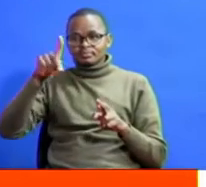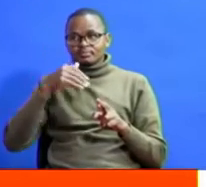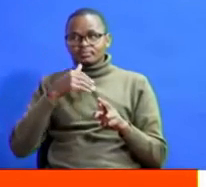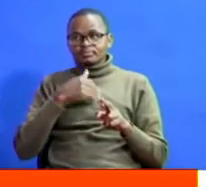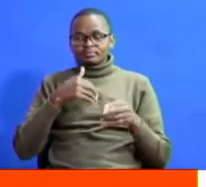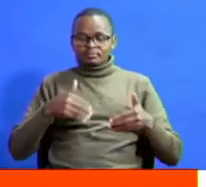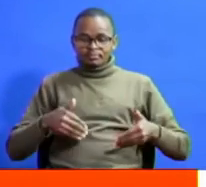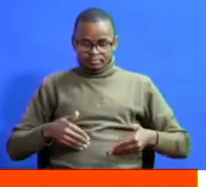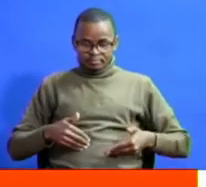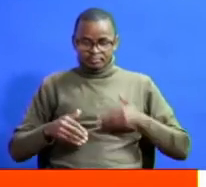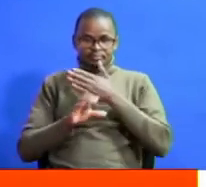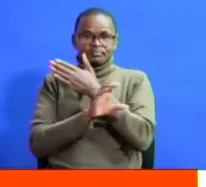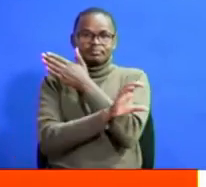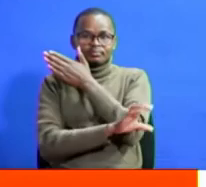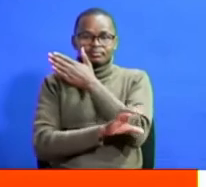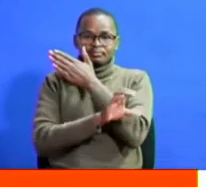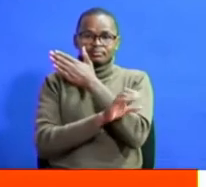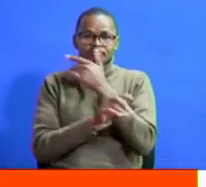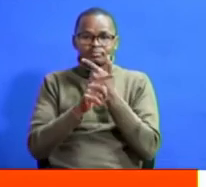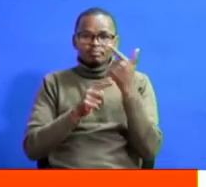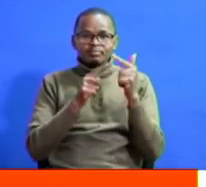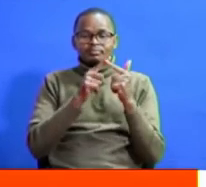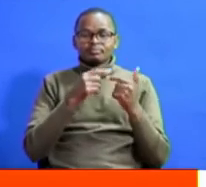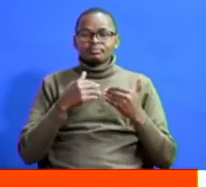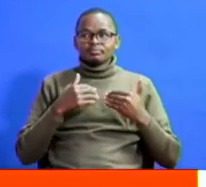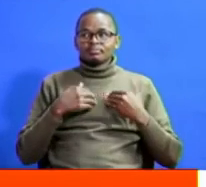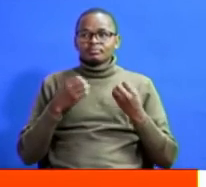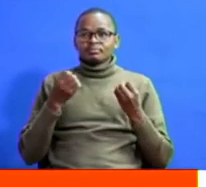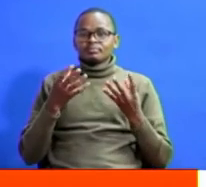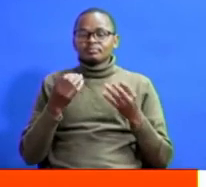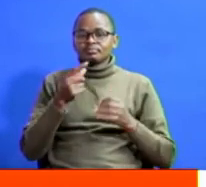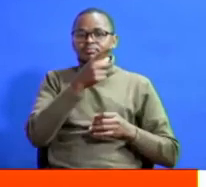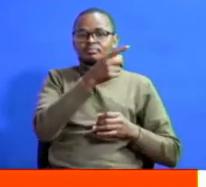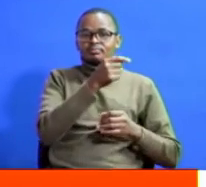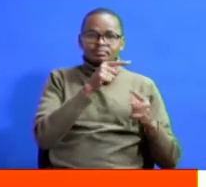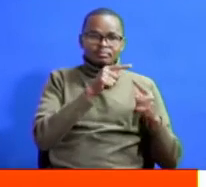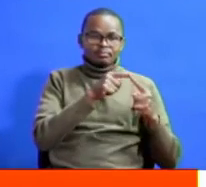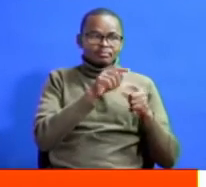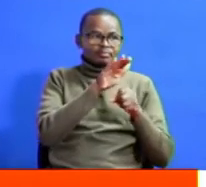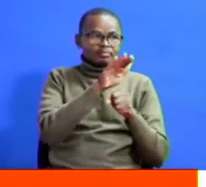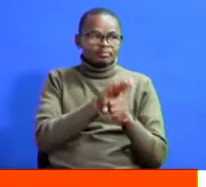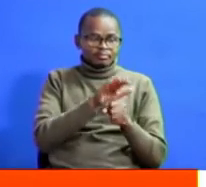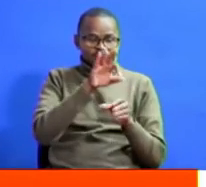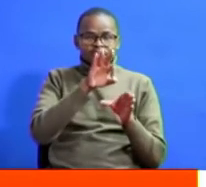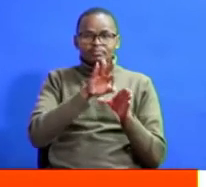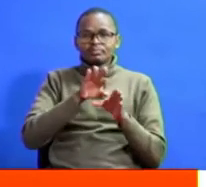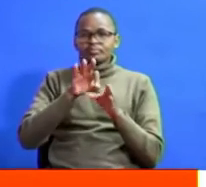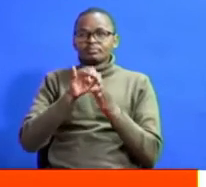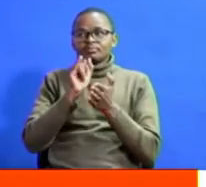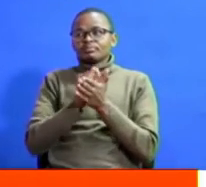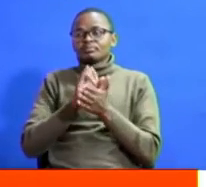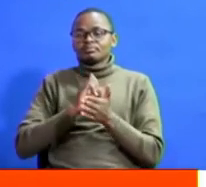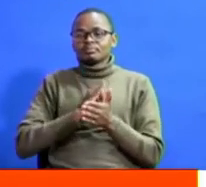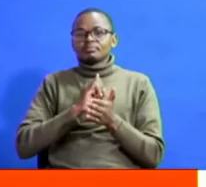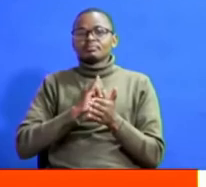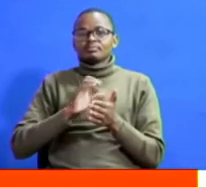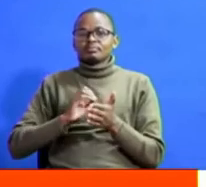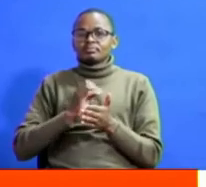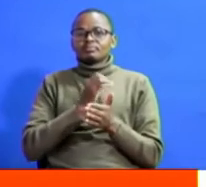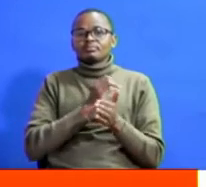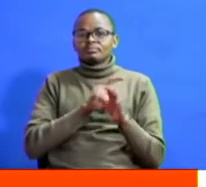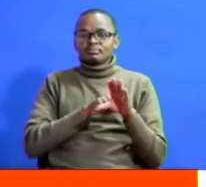youth of this country, when will we have the millions to at least convince the electorate that it is our time